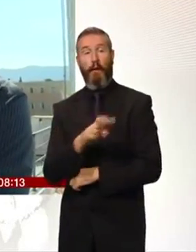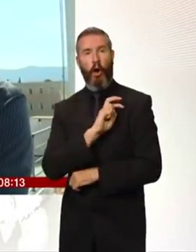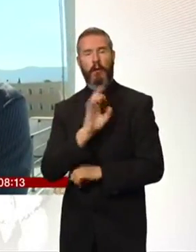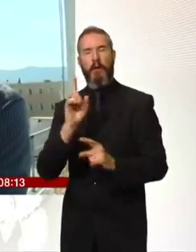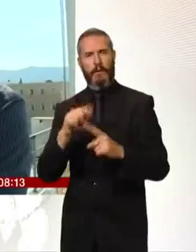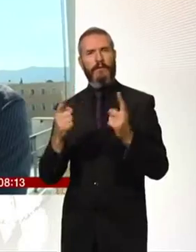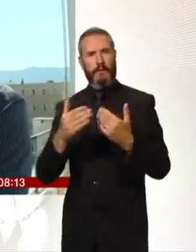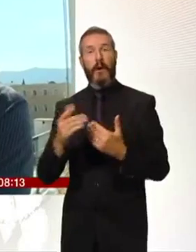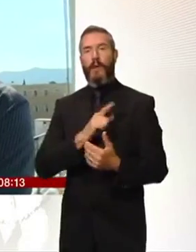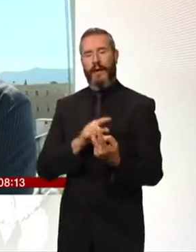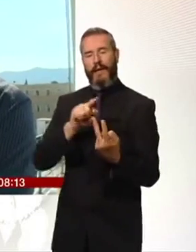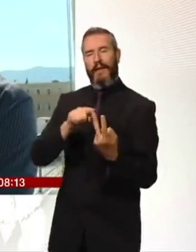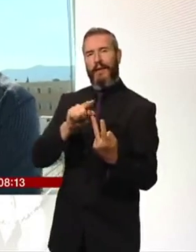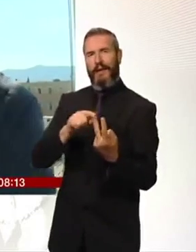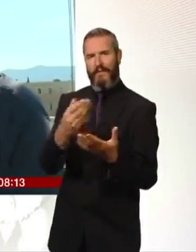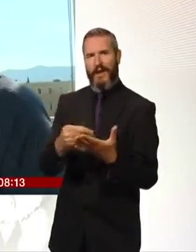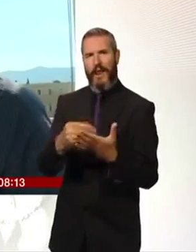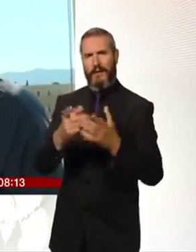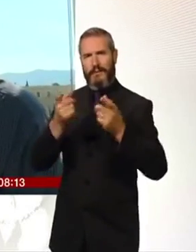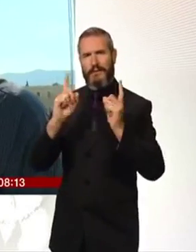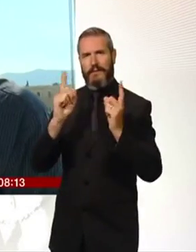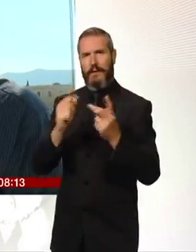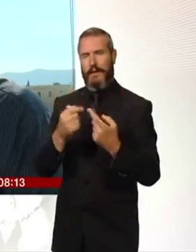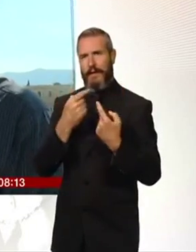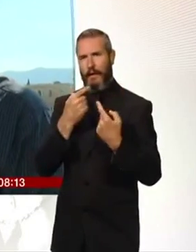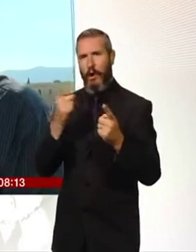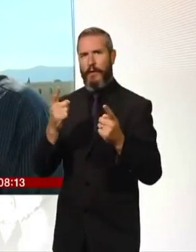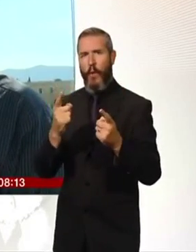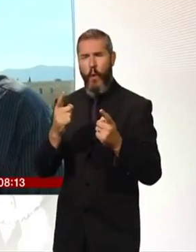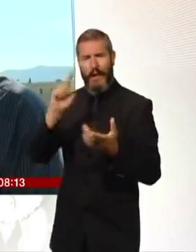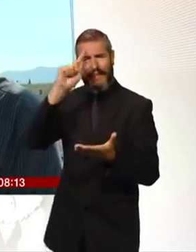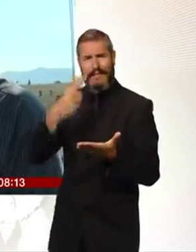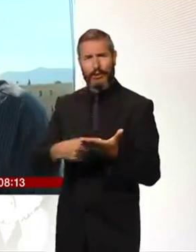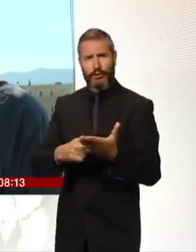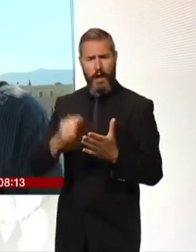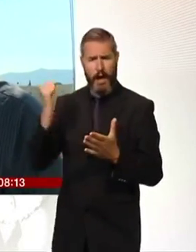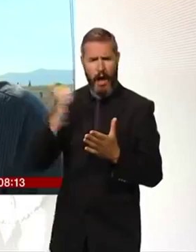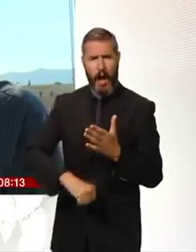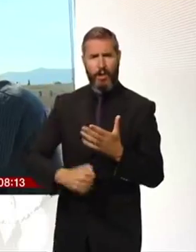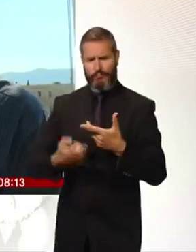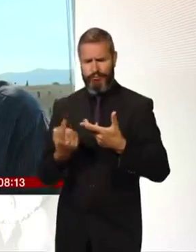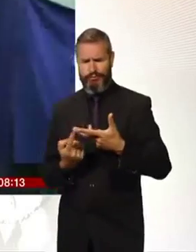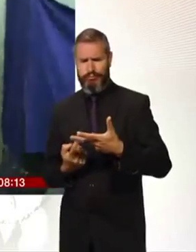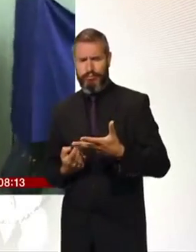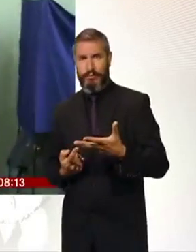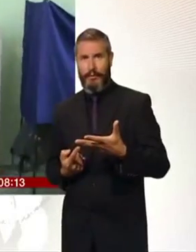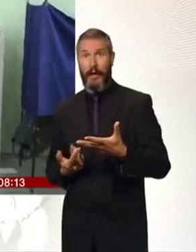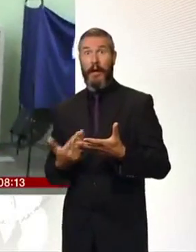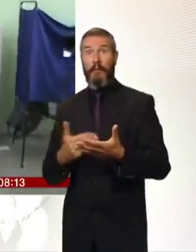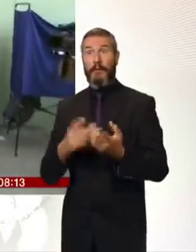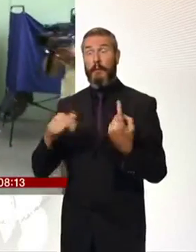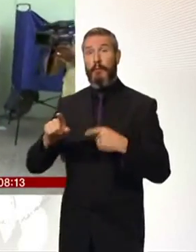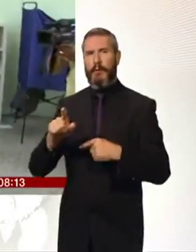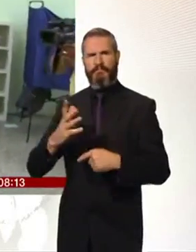actually Varoufakis had made some really harsh decisions, but also he has attracted